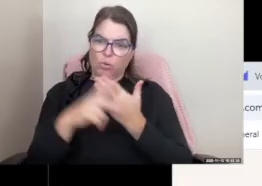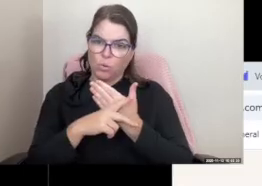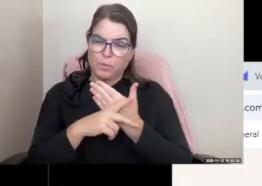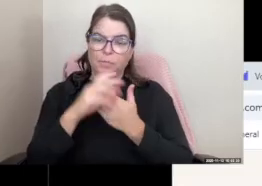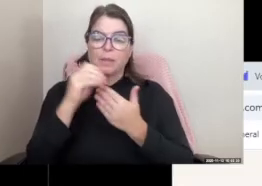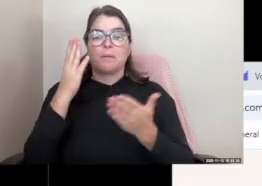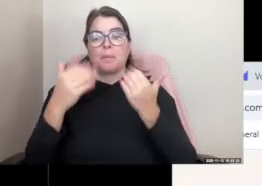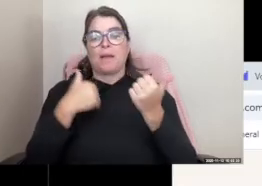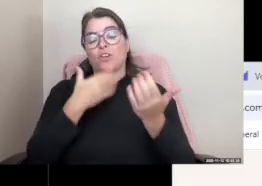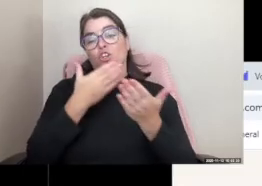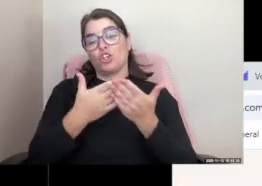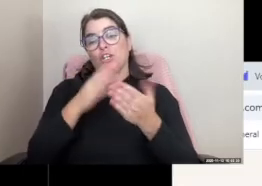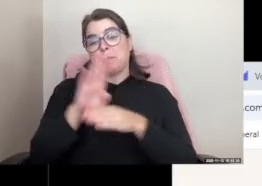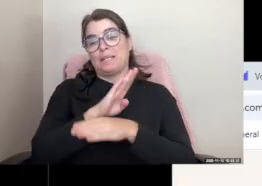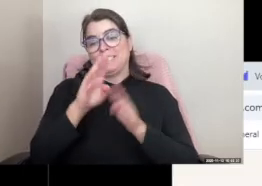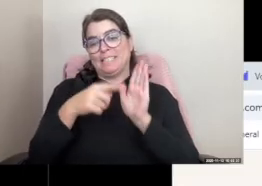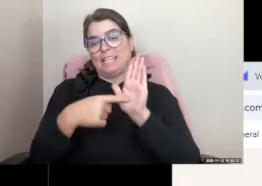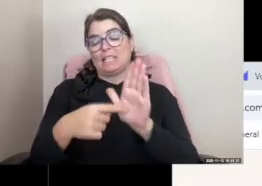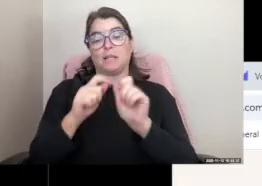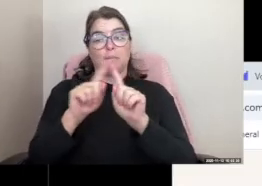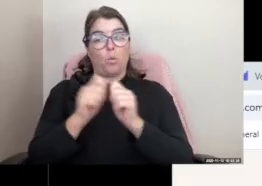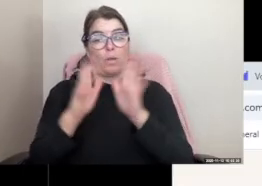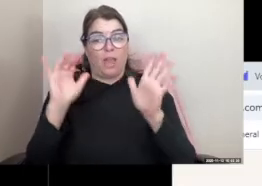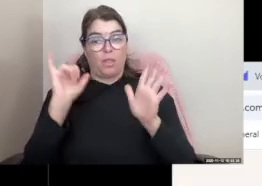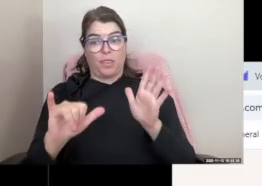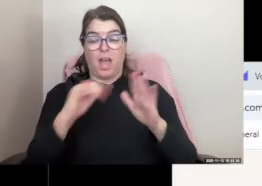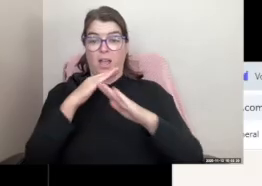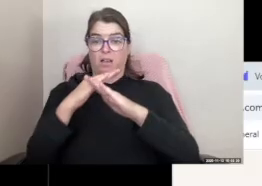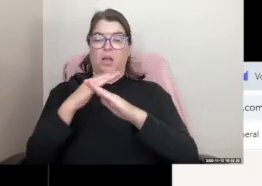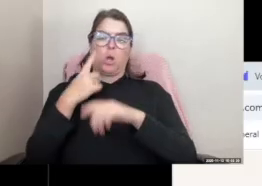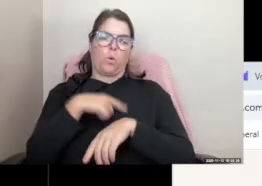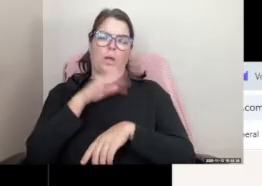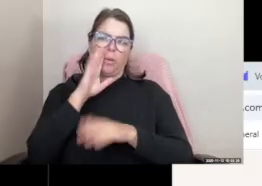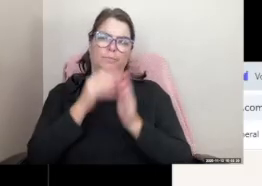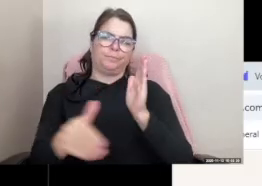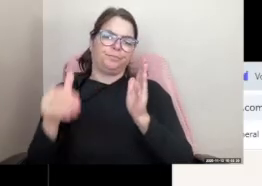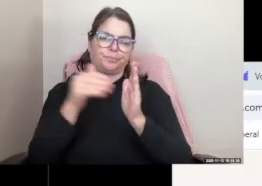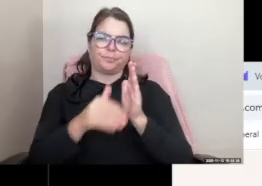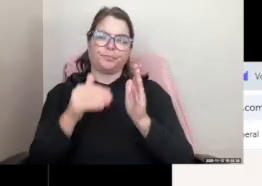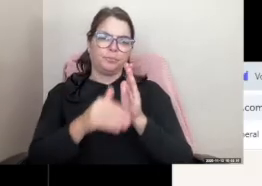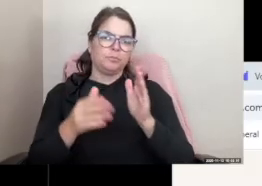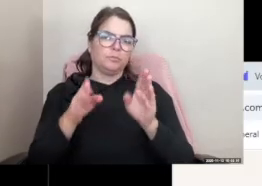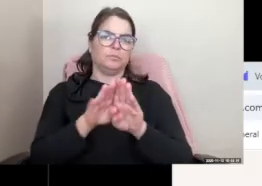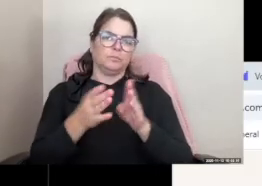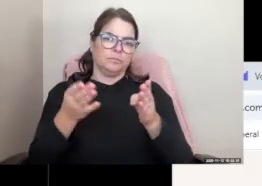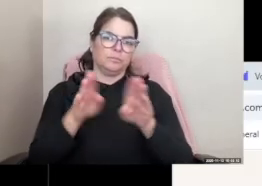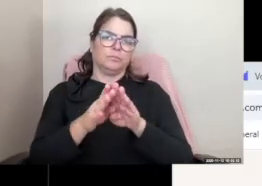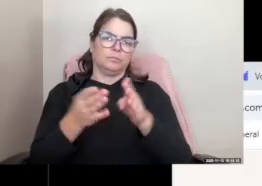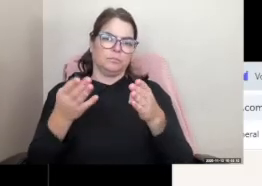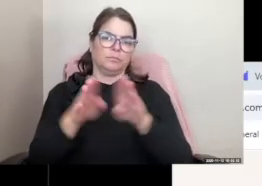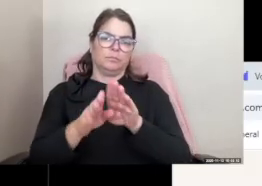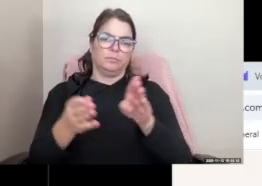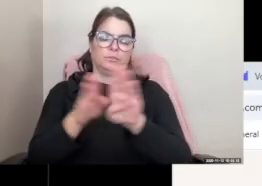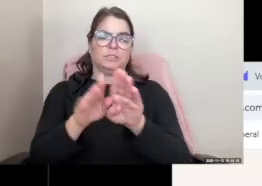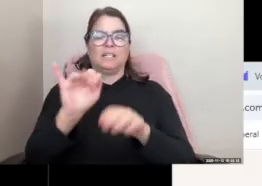can provide, I think, more of a reliability for all of these dedicated